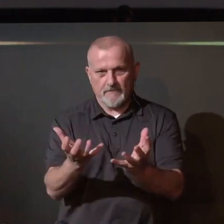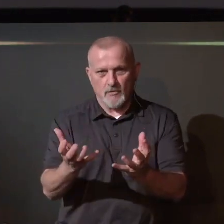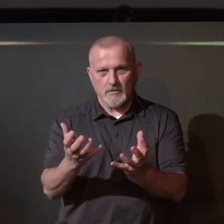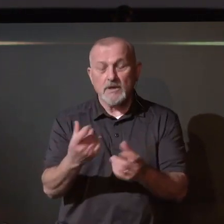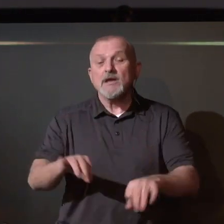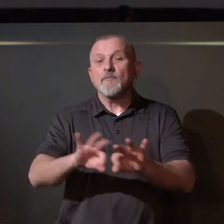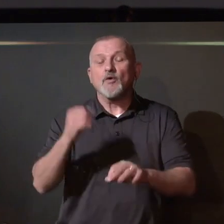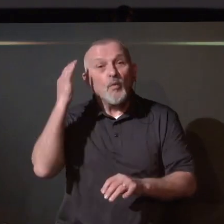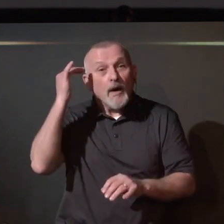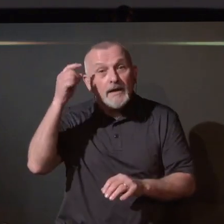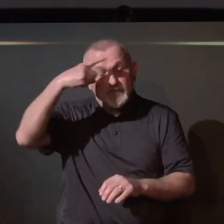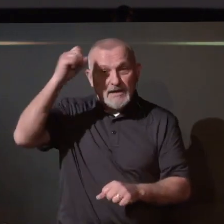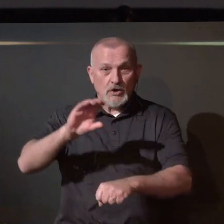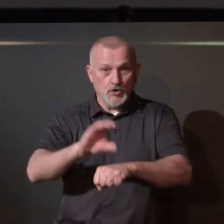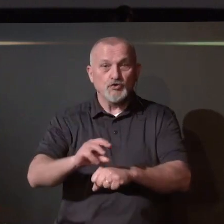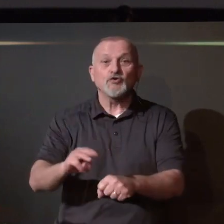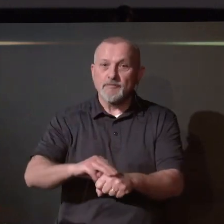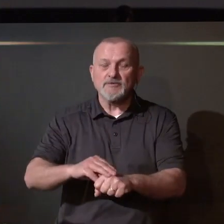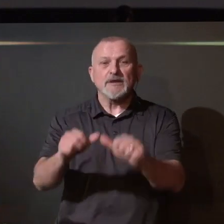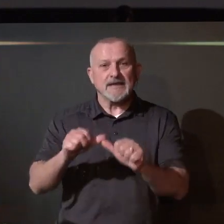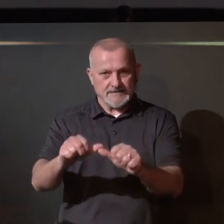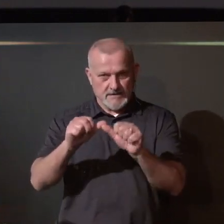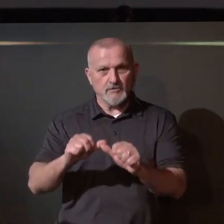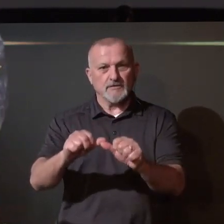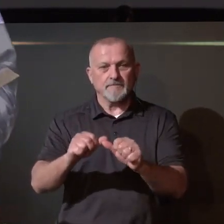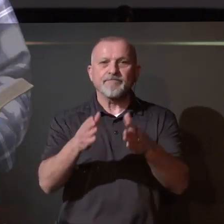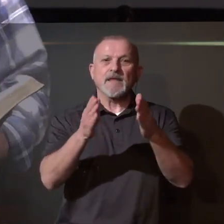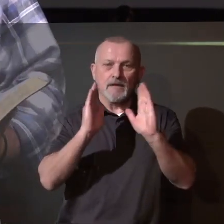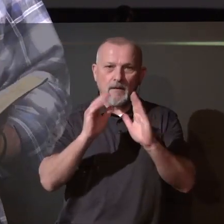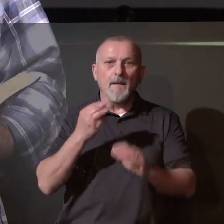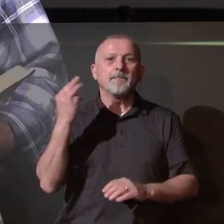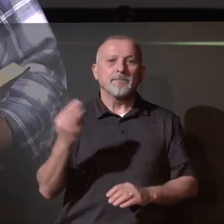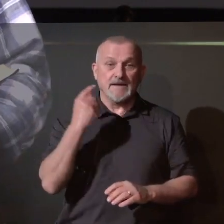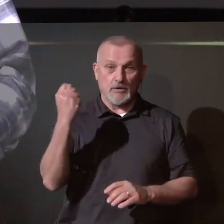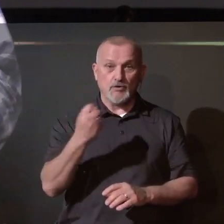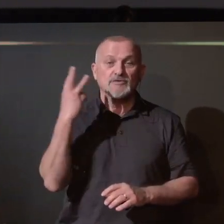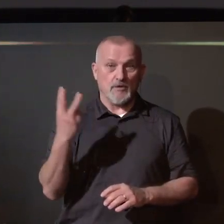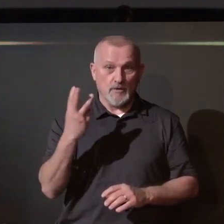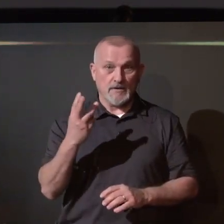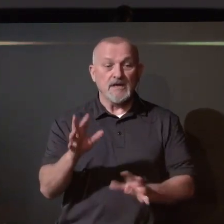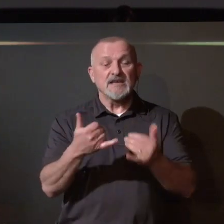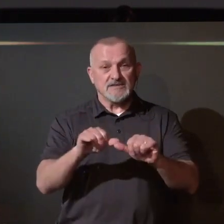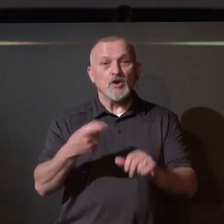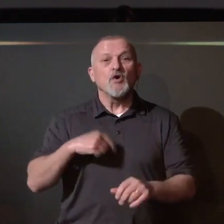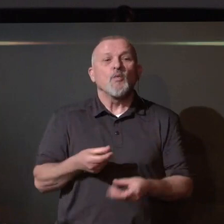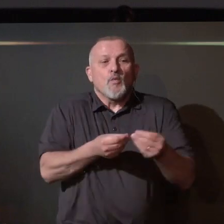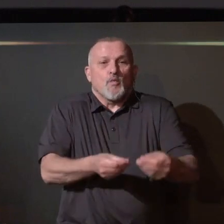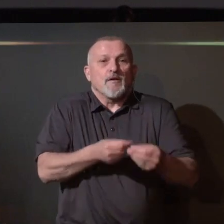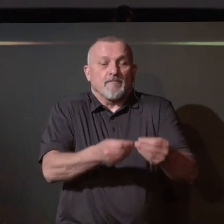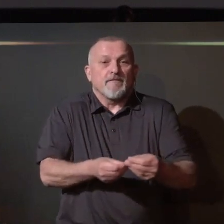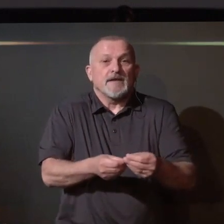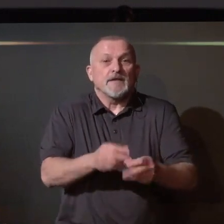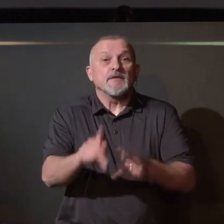that, because the ministry of the church continues on. Listen, Monday, Tuesday, and Wednesday, we're still feeding the homeless down at the